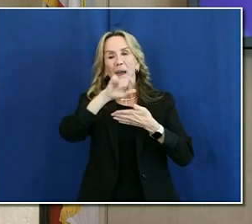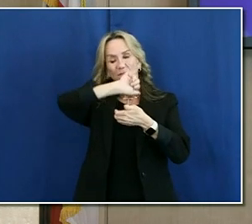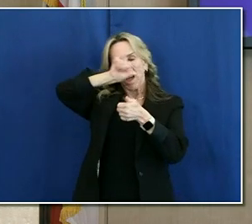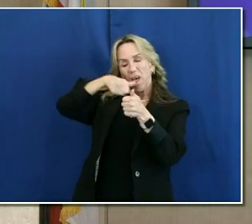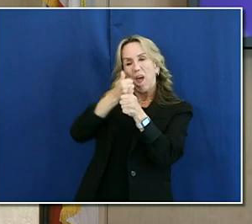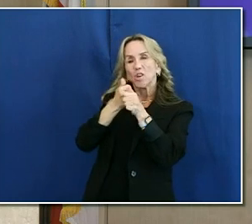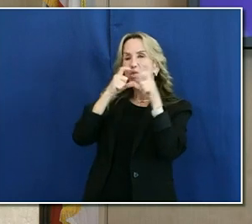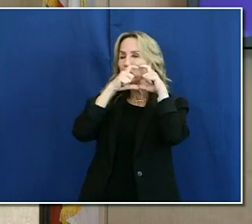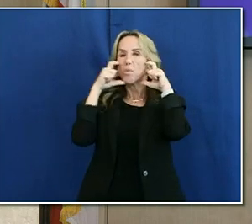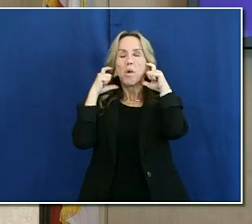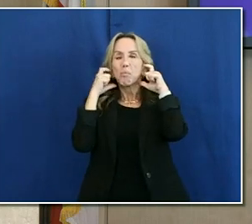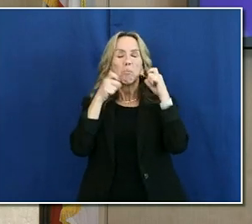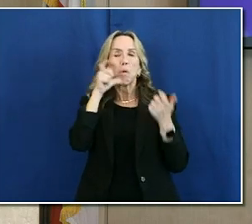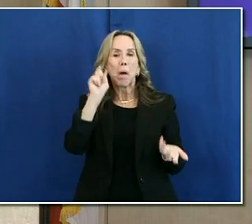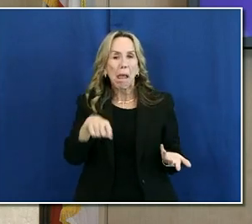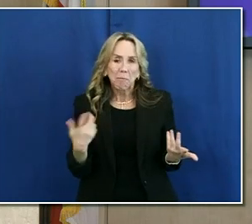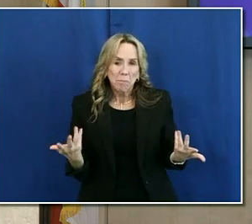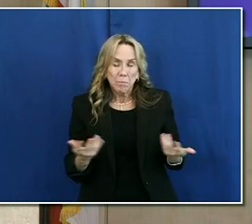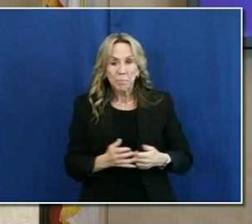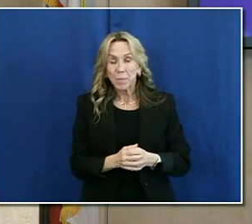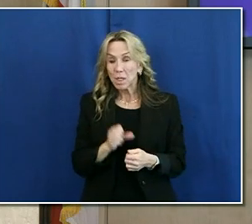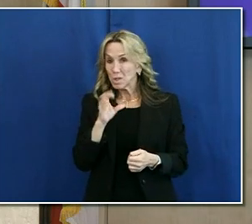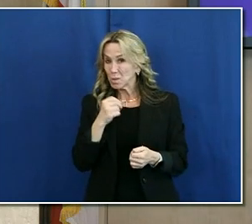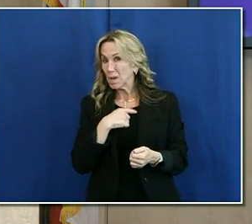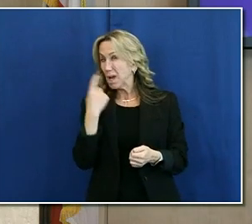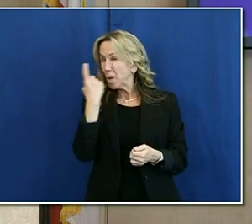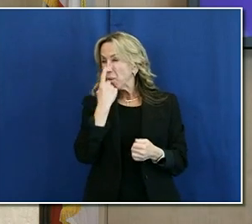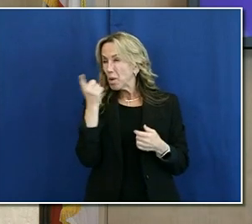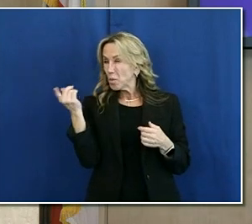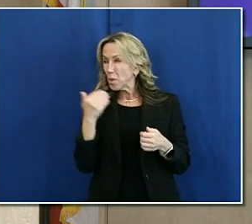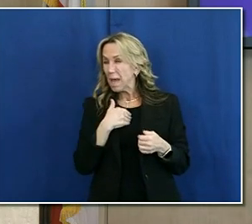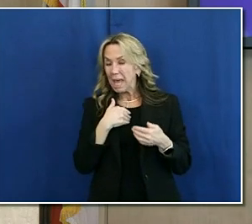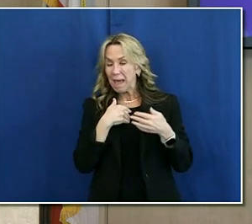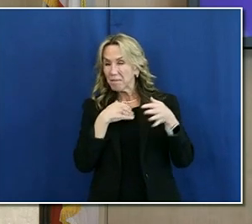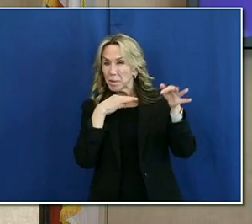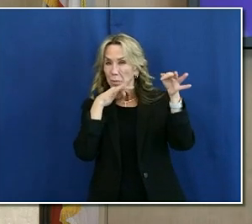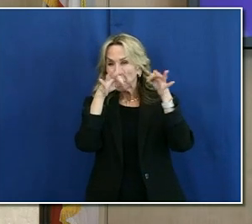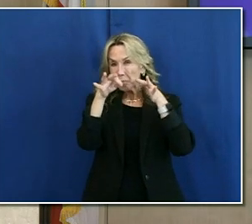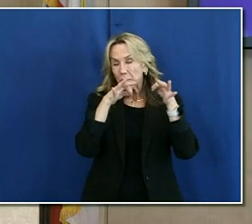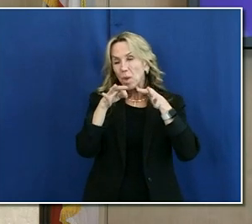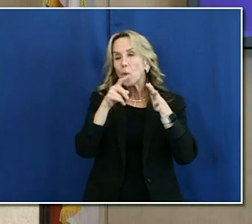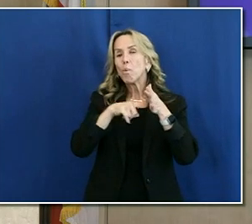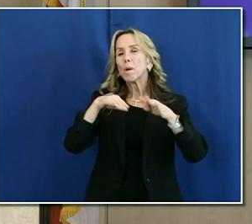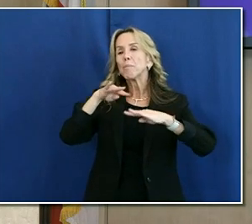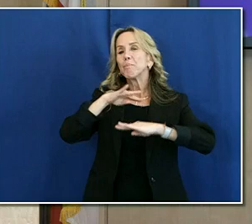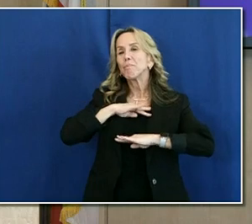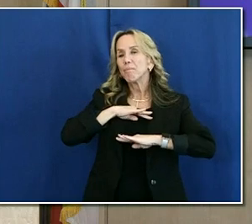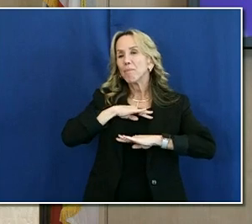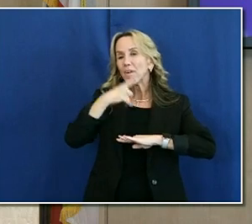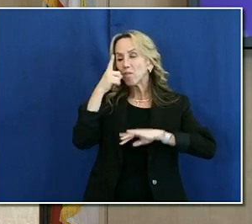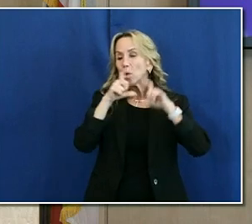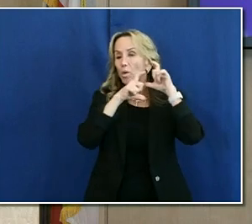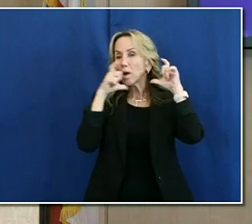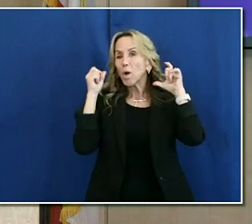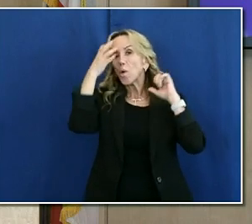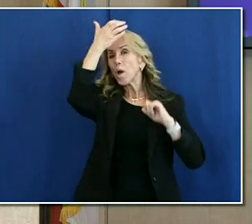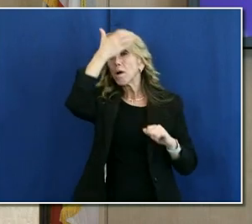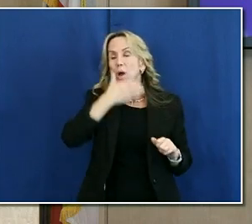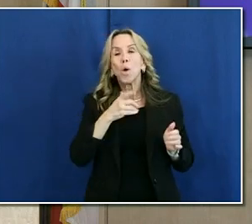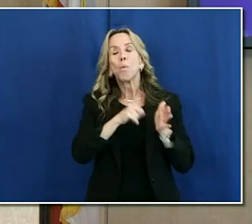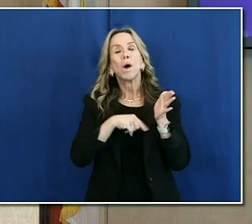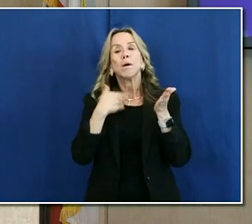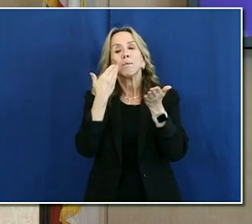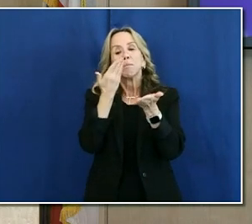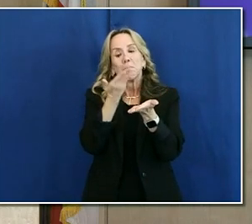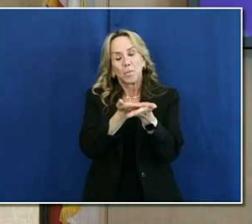additional details on the requirements the face shields need to meet to count as a valid face covering? The